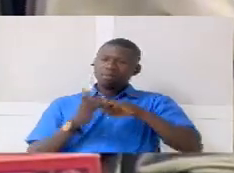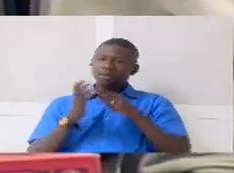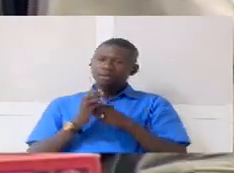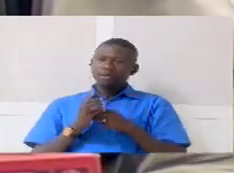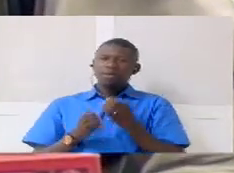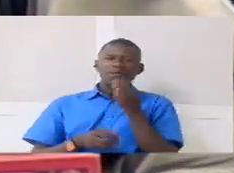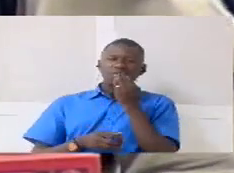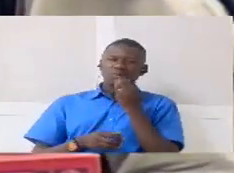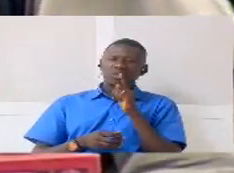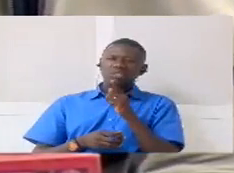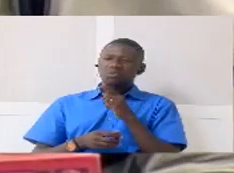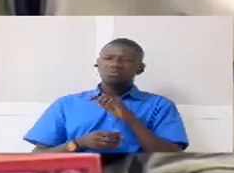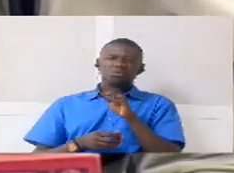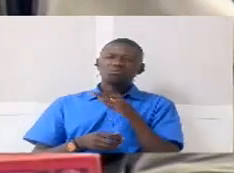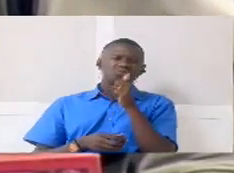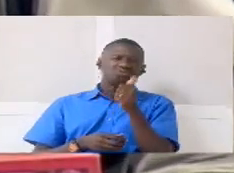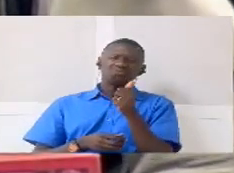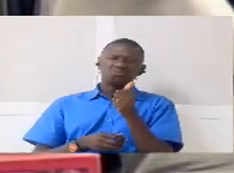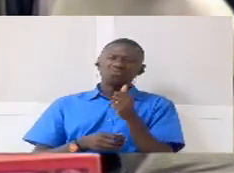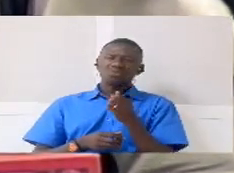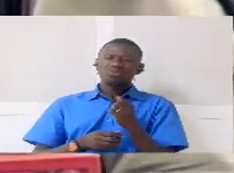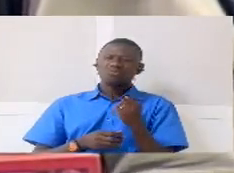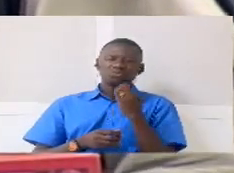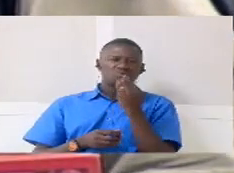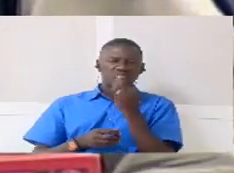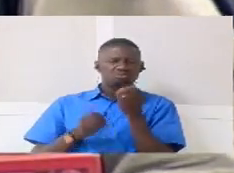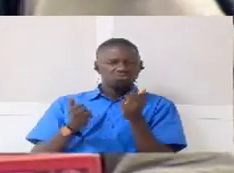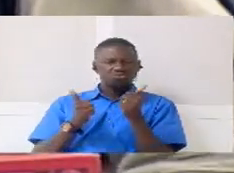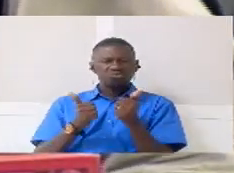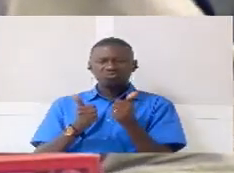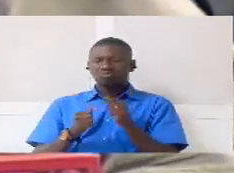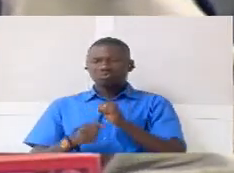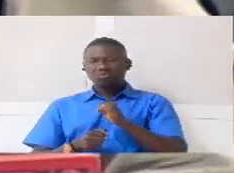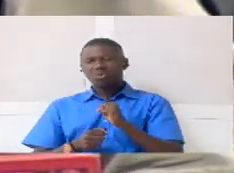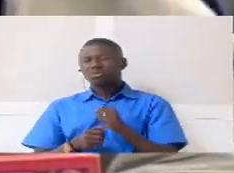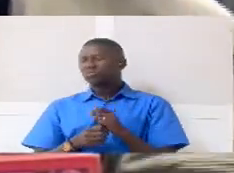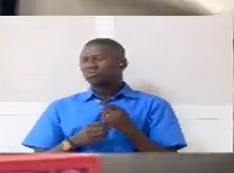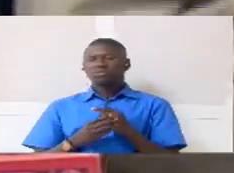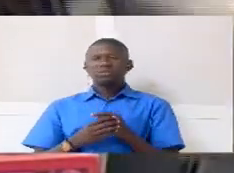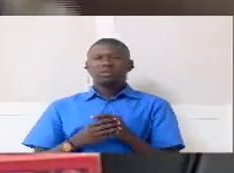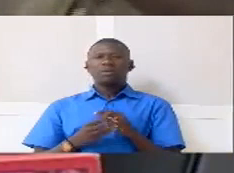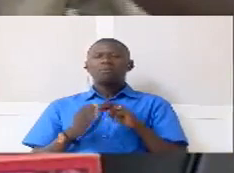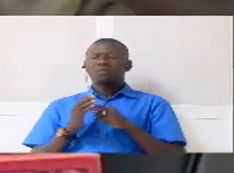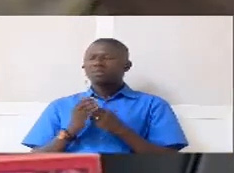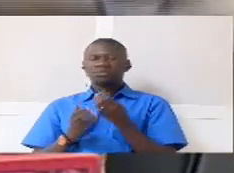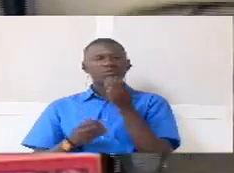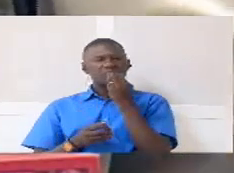among that values or moya domo abelabana kelawal sasa sibas domoro mi alonko dala among